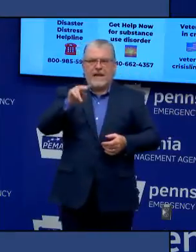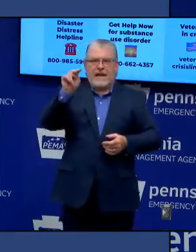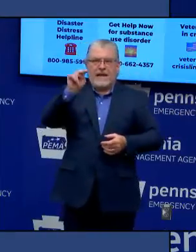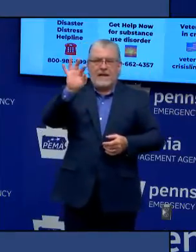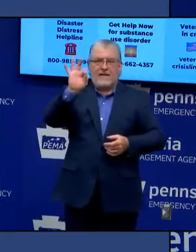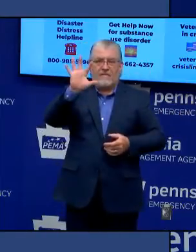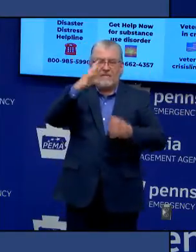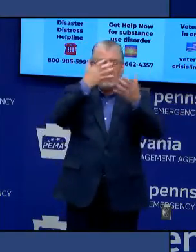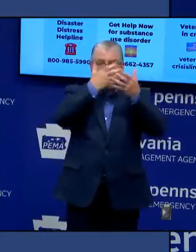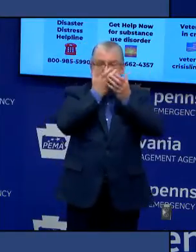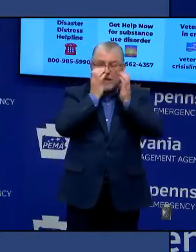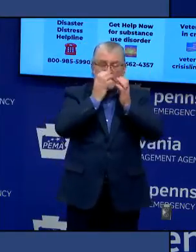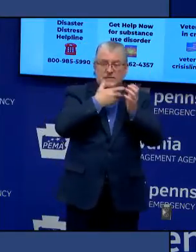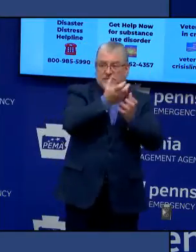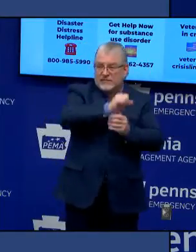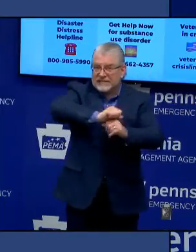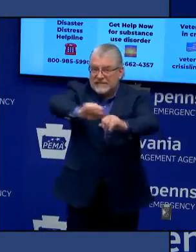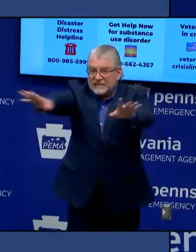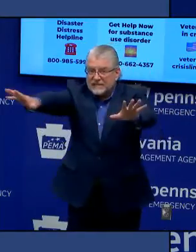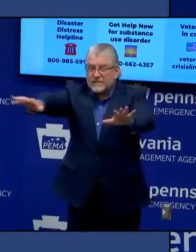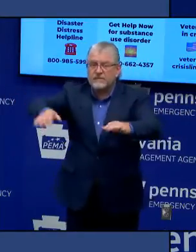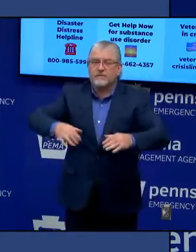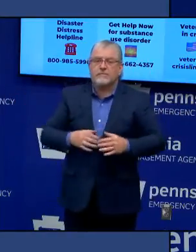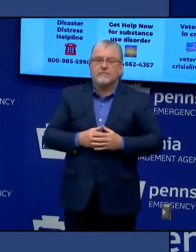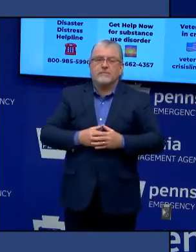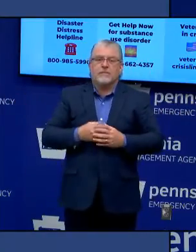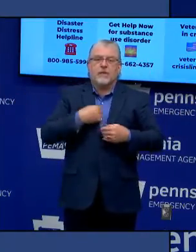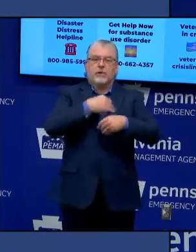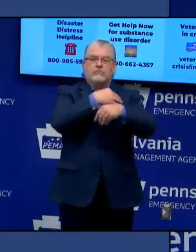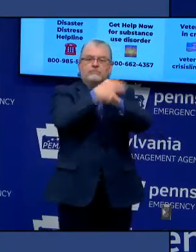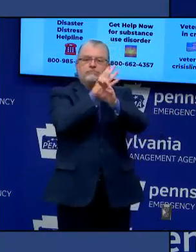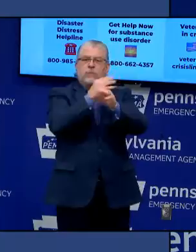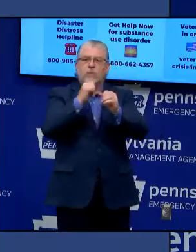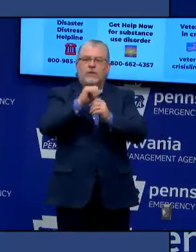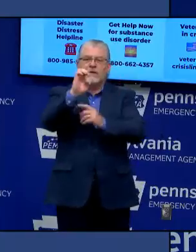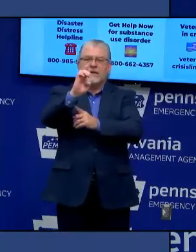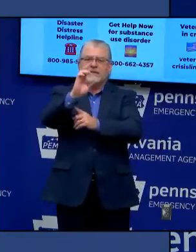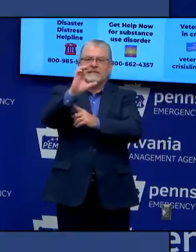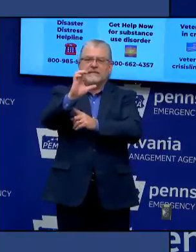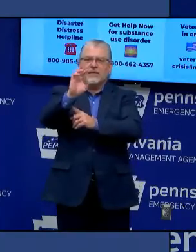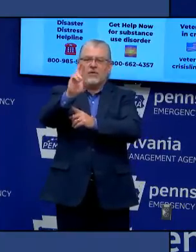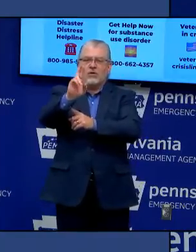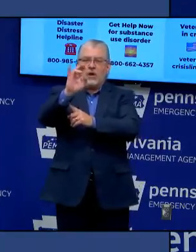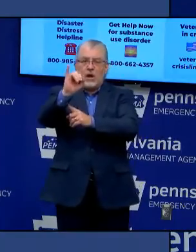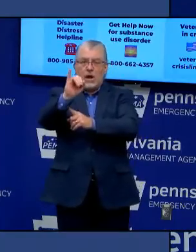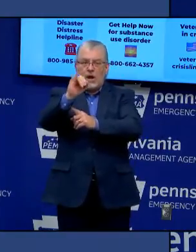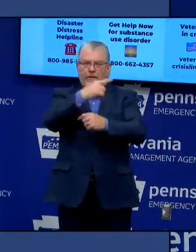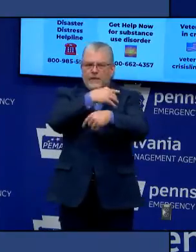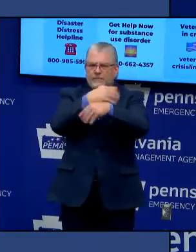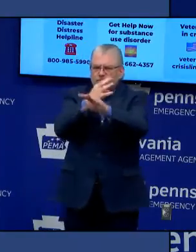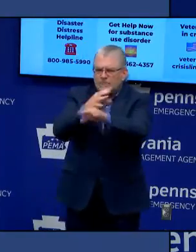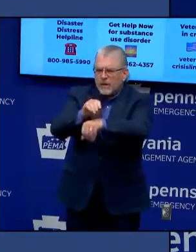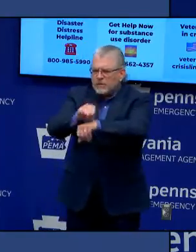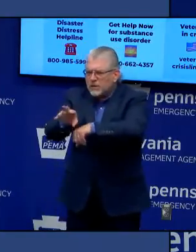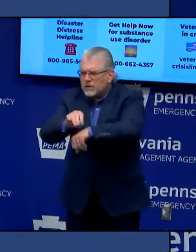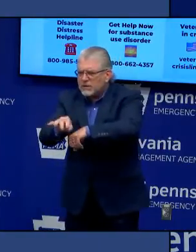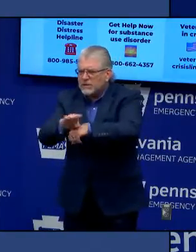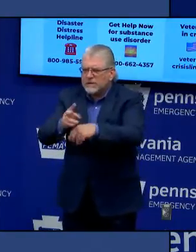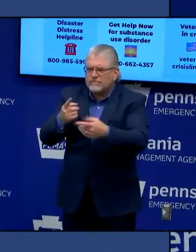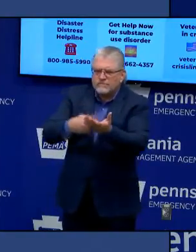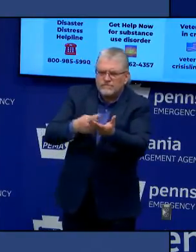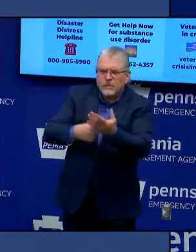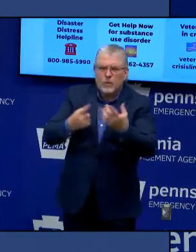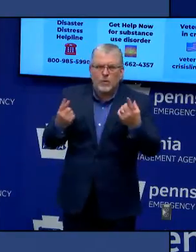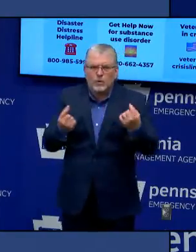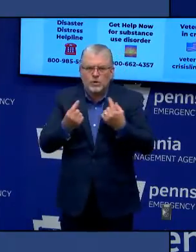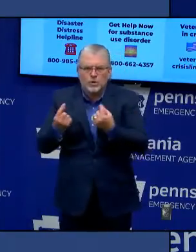more care is needed, then we've had fantastic partnership with the Pennsylvania National Guard and their medical personnel to actually